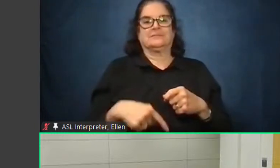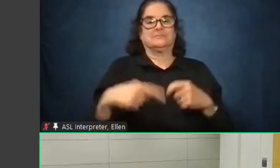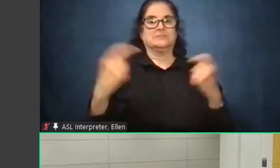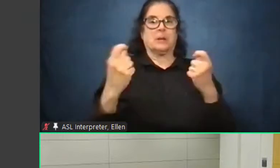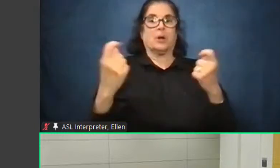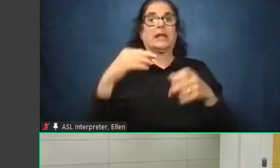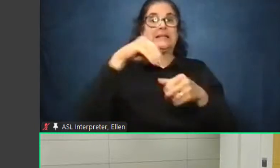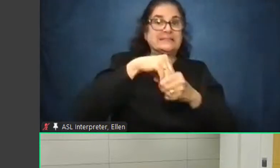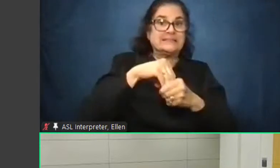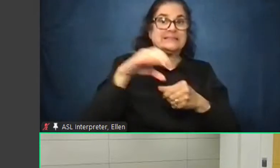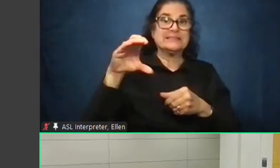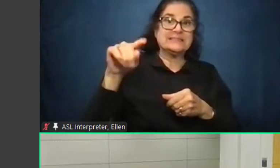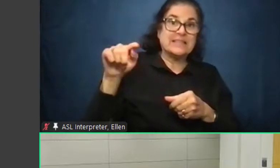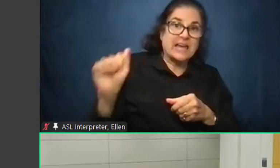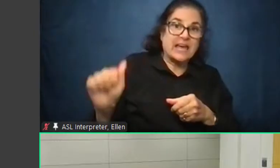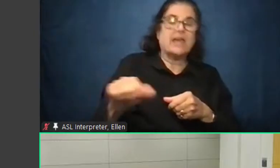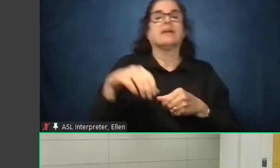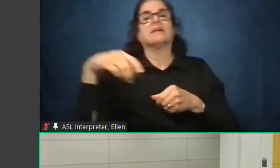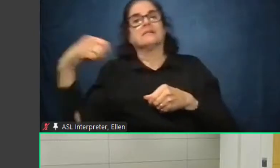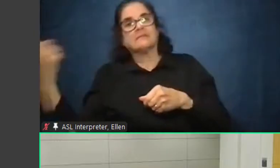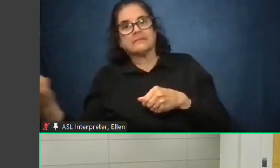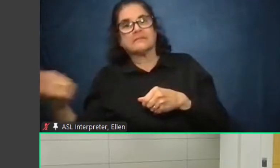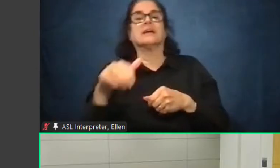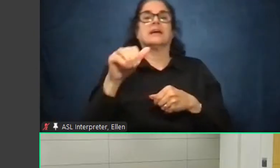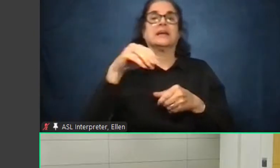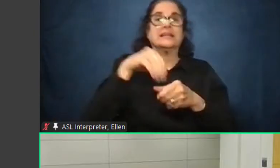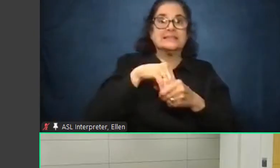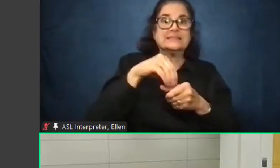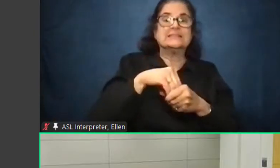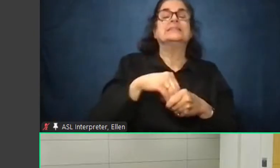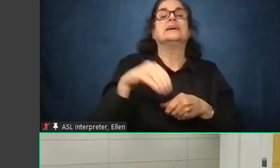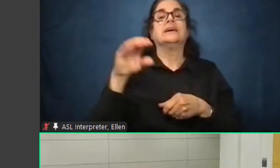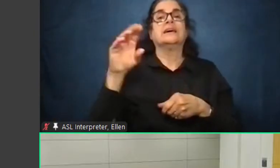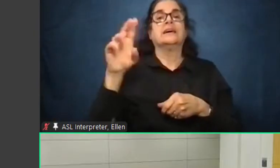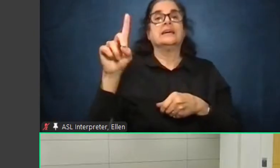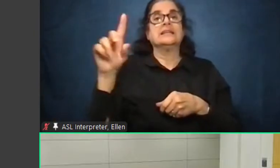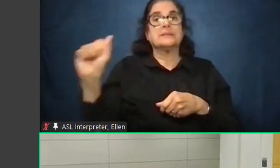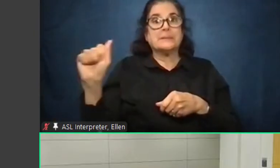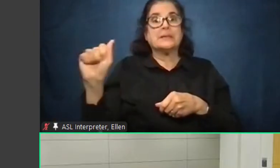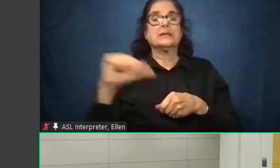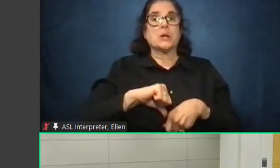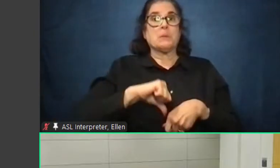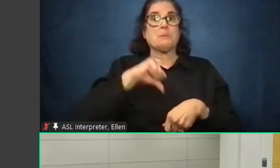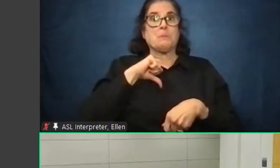external events. Internally, we will have a Disability Pride Month film screening of the Gang of